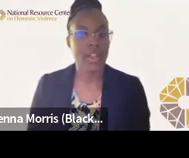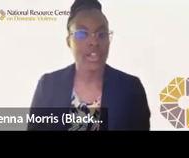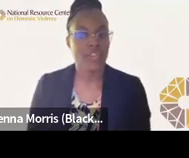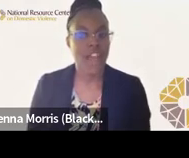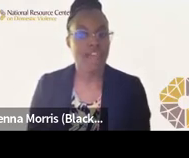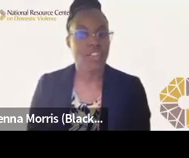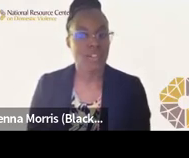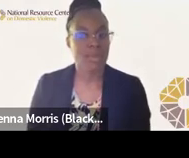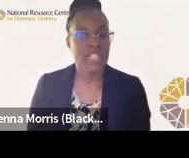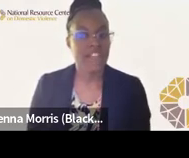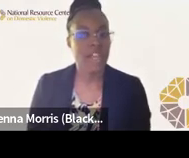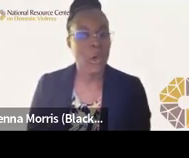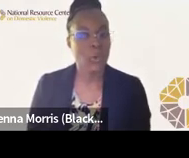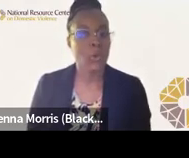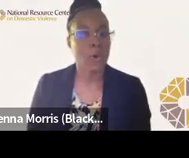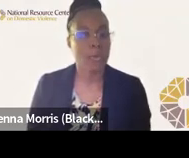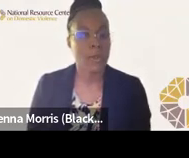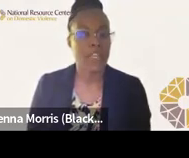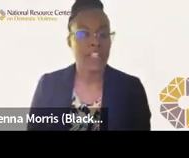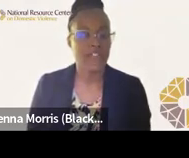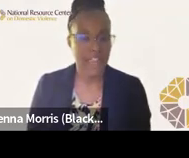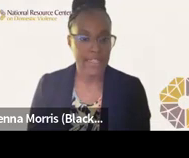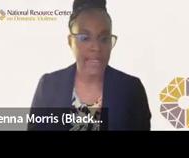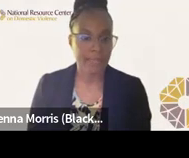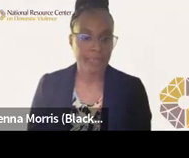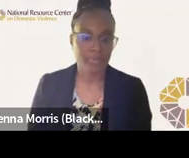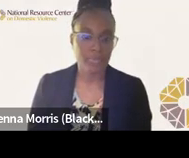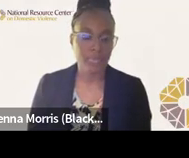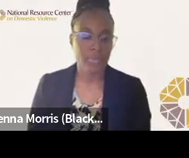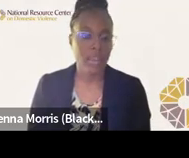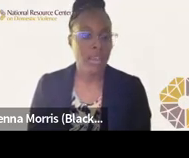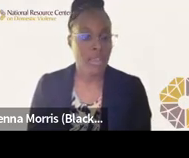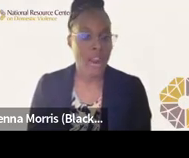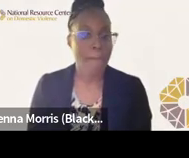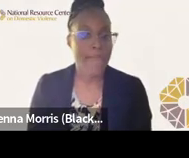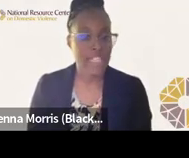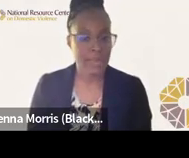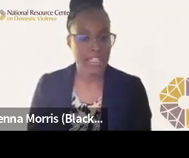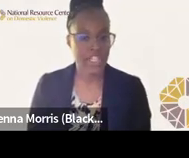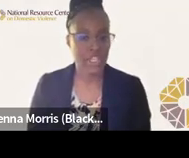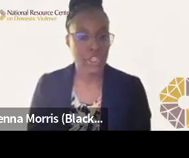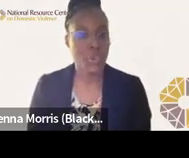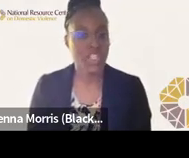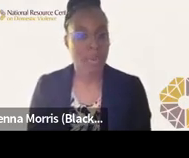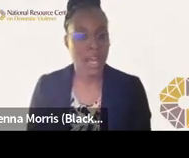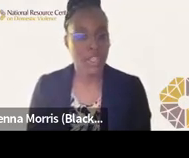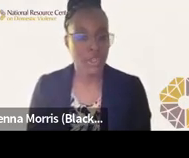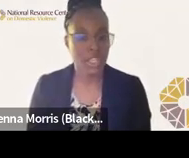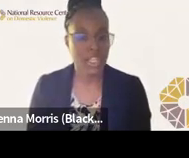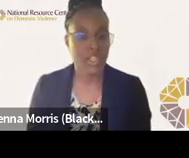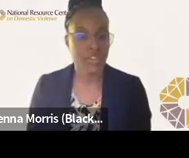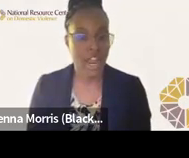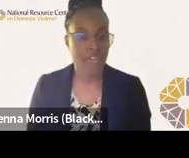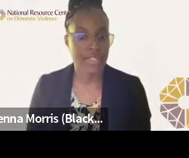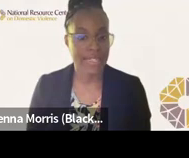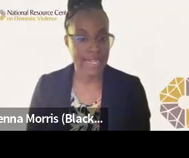barriers survivors from specific cultural communities face. They are best positioned to respond to